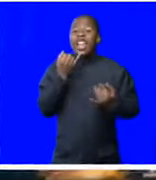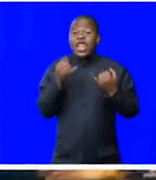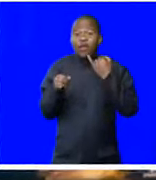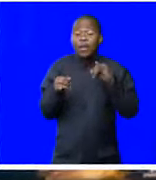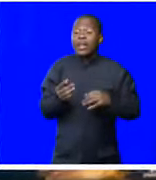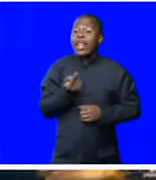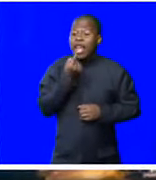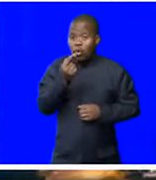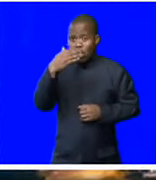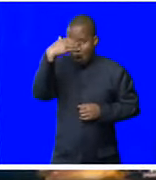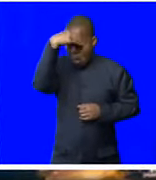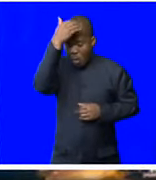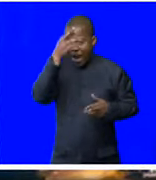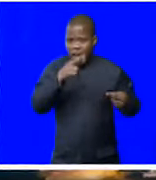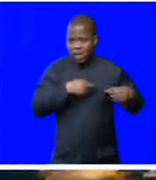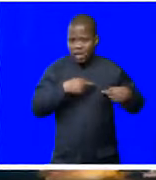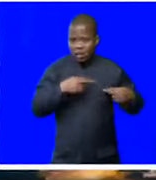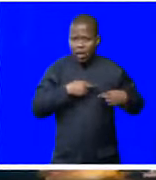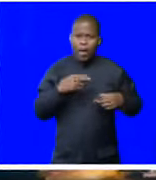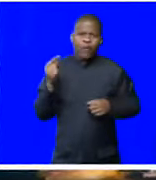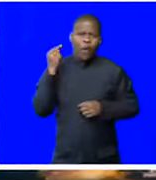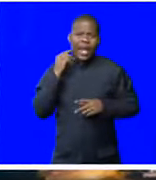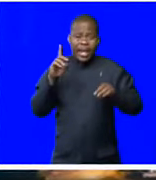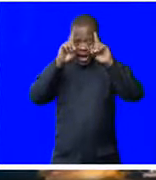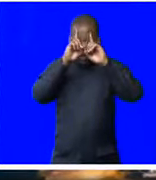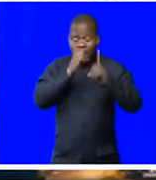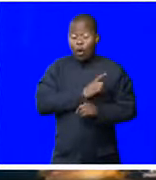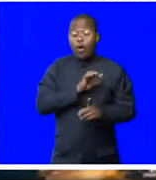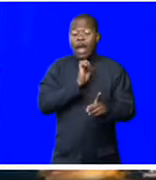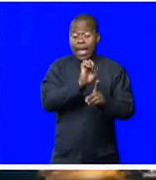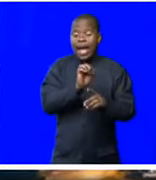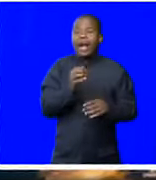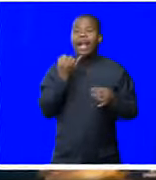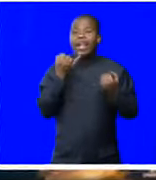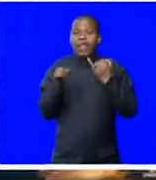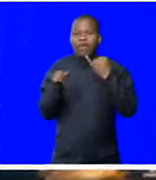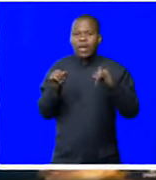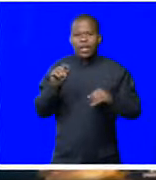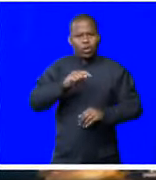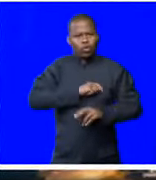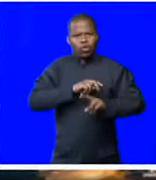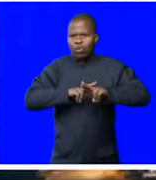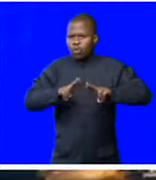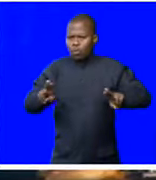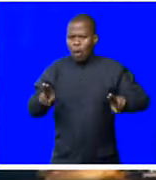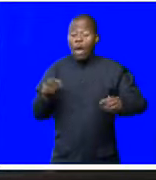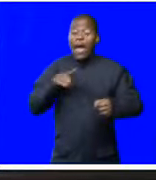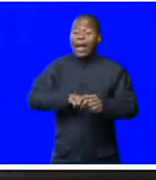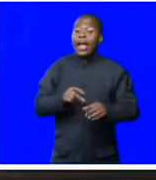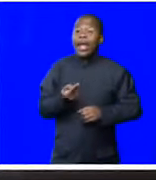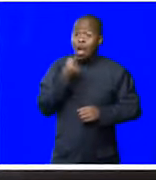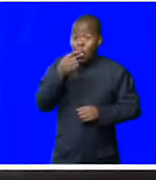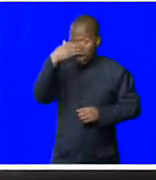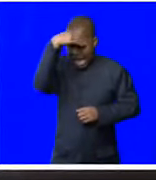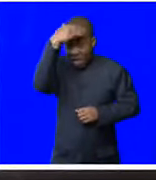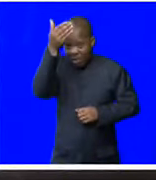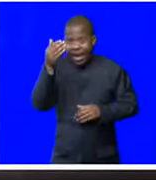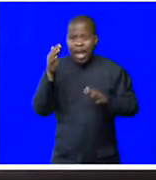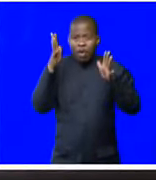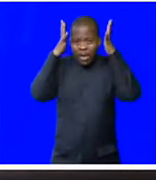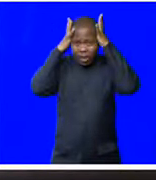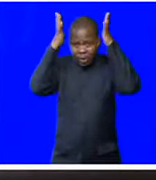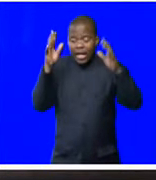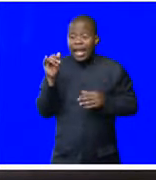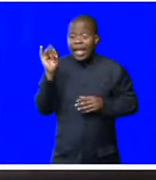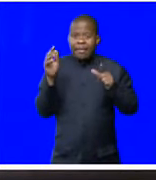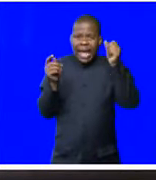his daughter Hilary Gadi. Nxumalo says Eswatini's government has no history of political assassinations. Hilary Gadi was a daughter